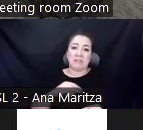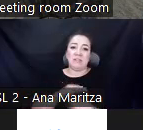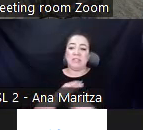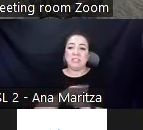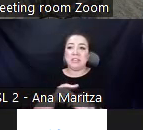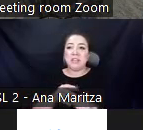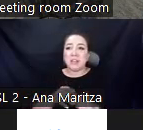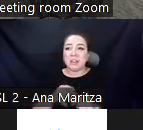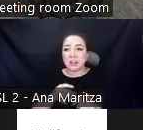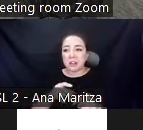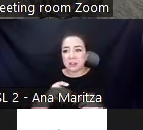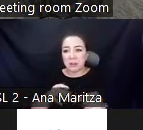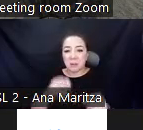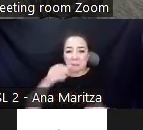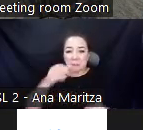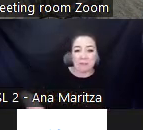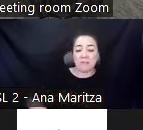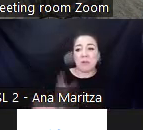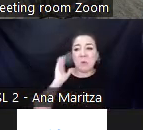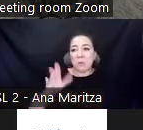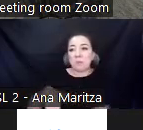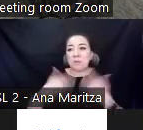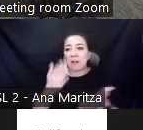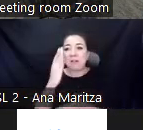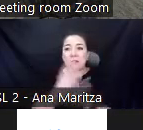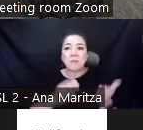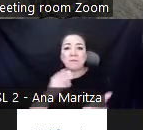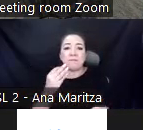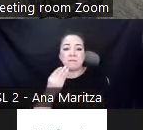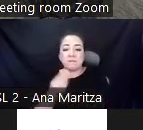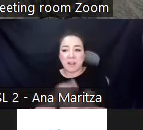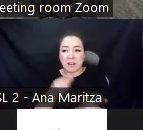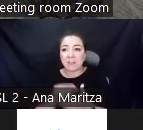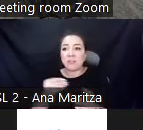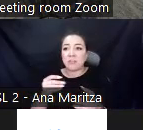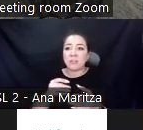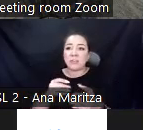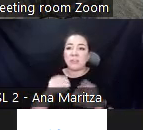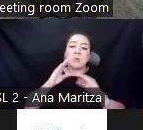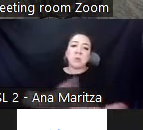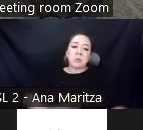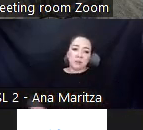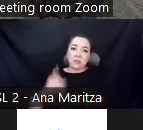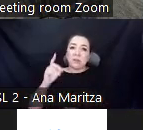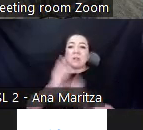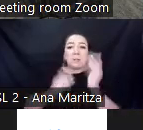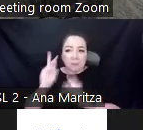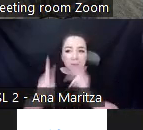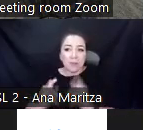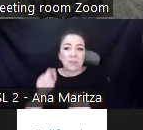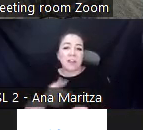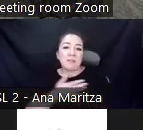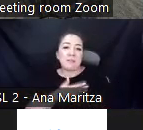robust benefit that it will actually provide some financial relief to people. So I guess that's my vision of that.